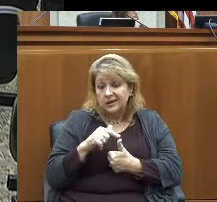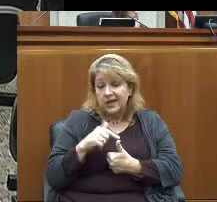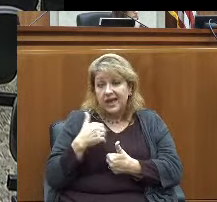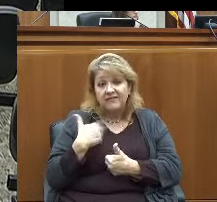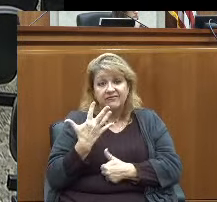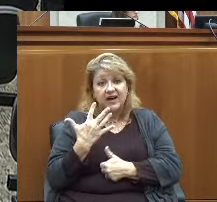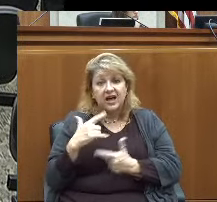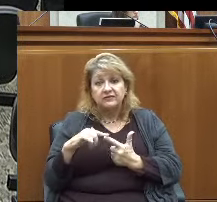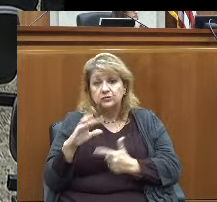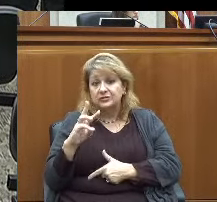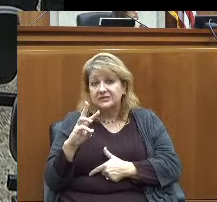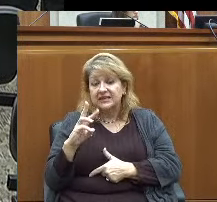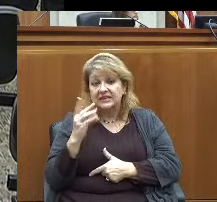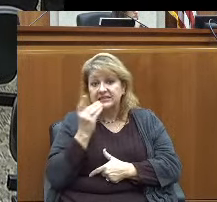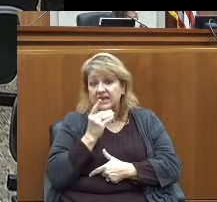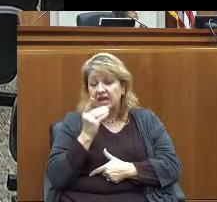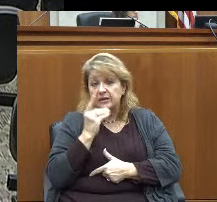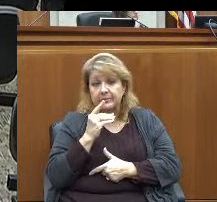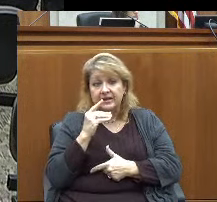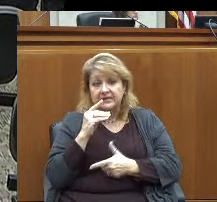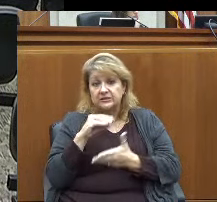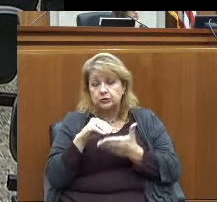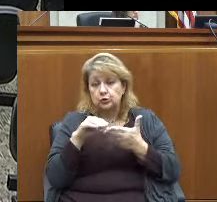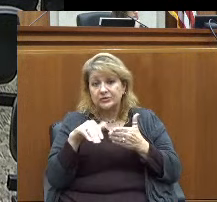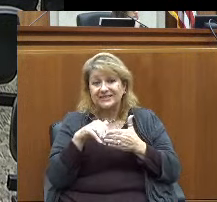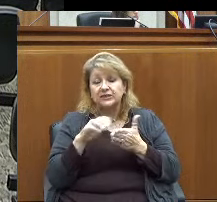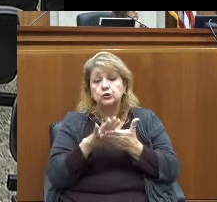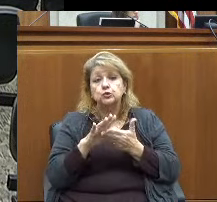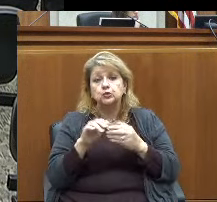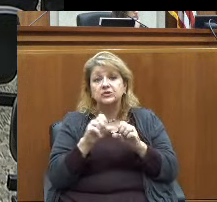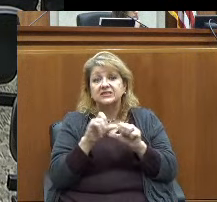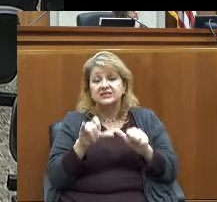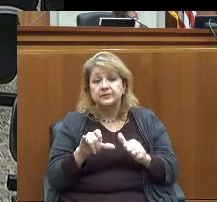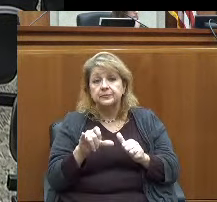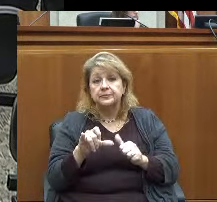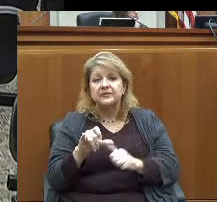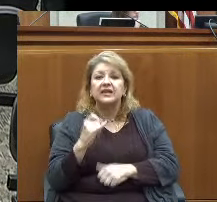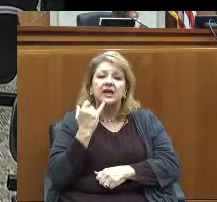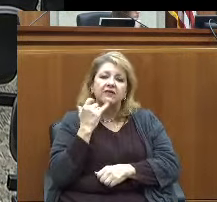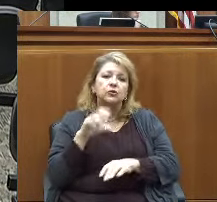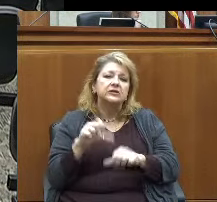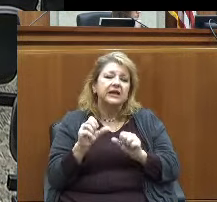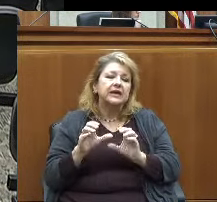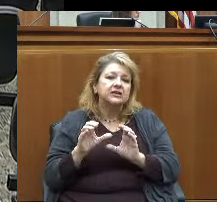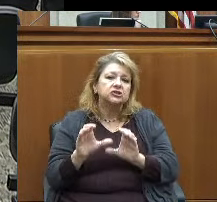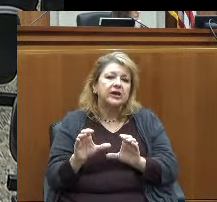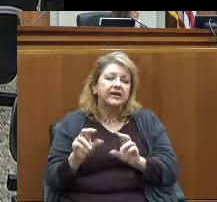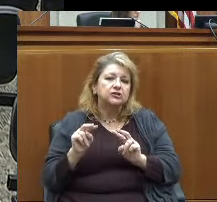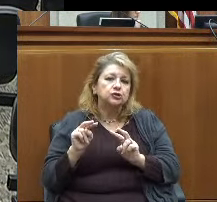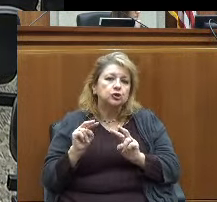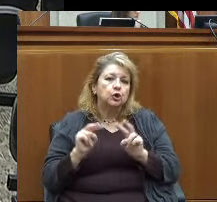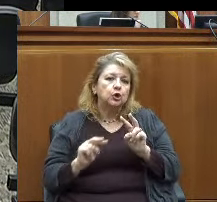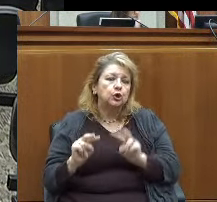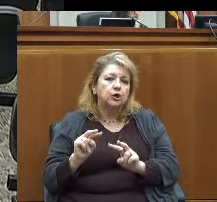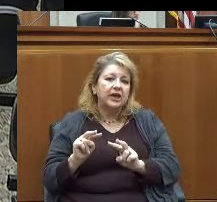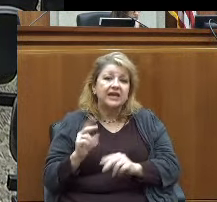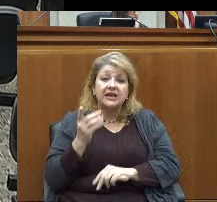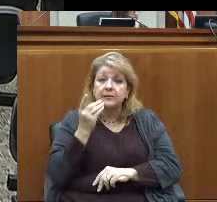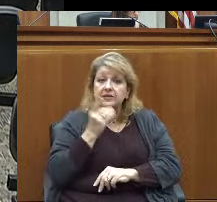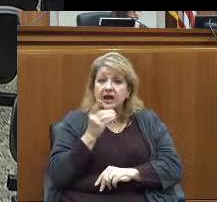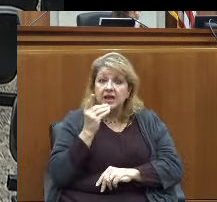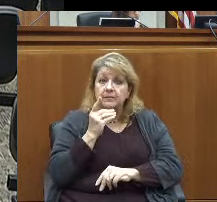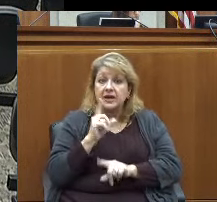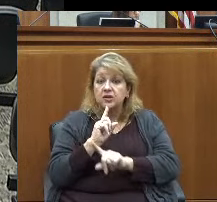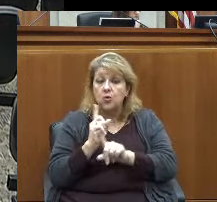anywhere from 5 to 6 diabetics in school systems. If you take a chance, look at a